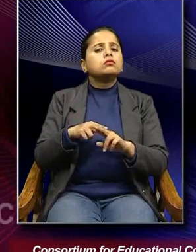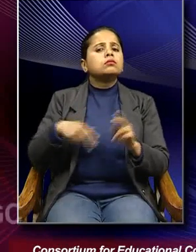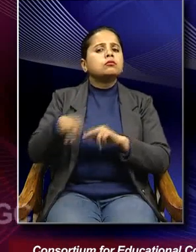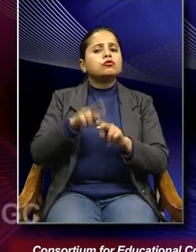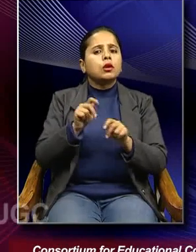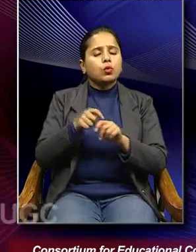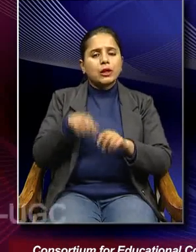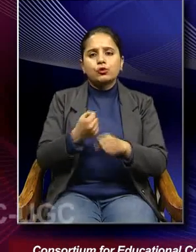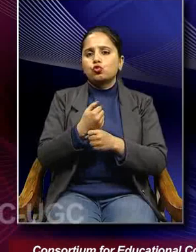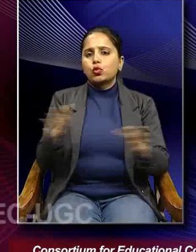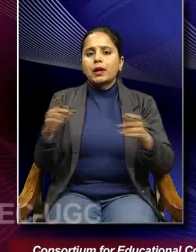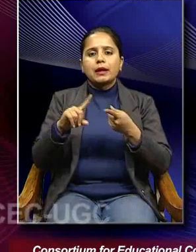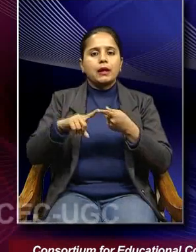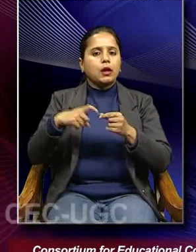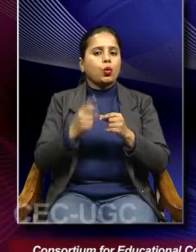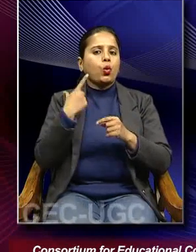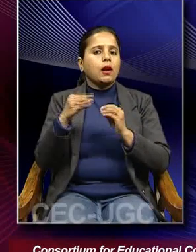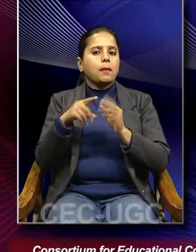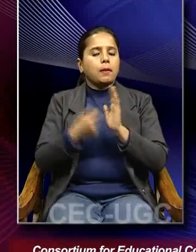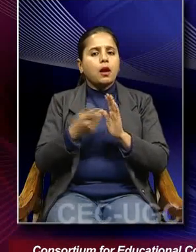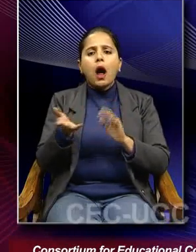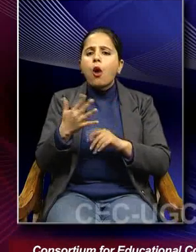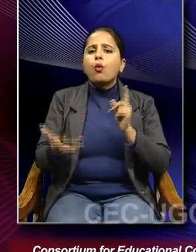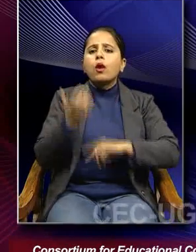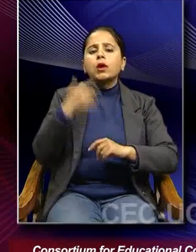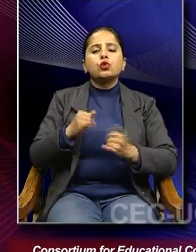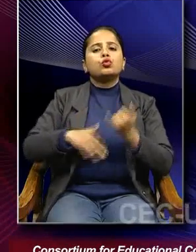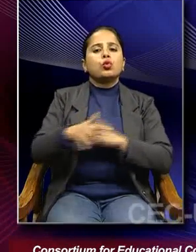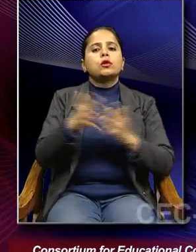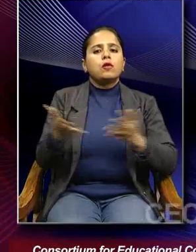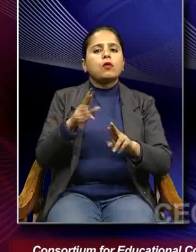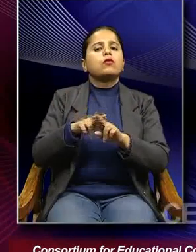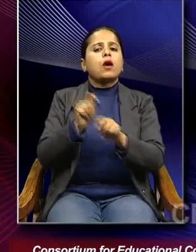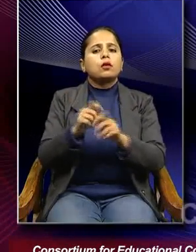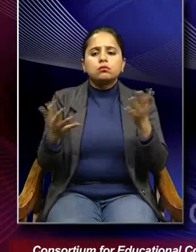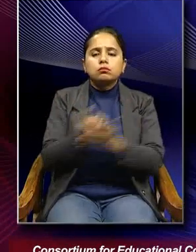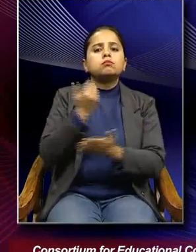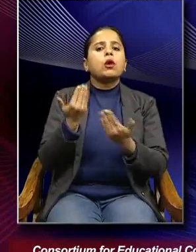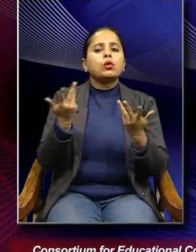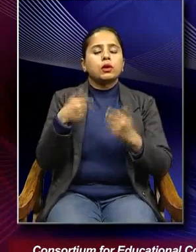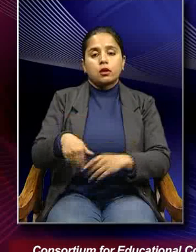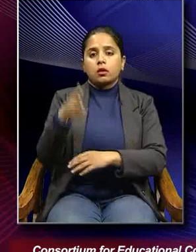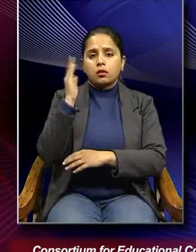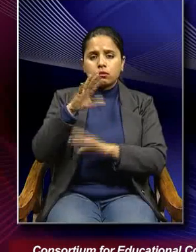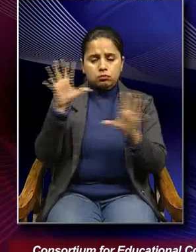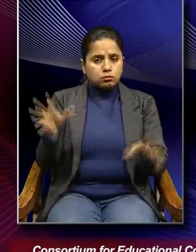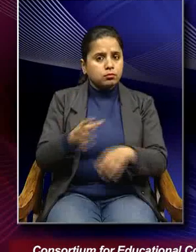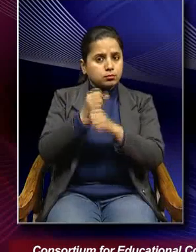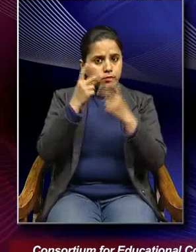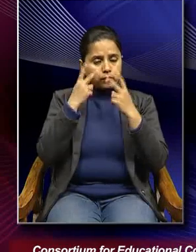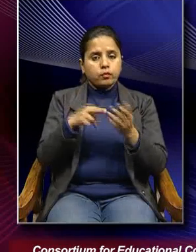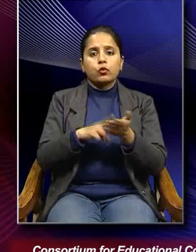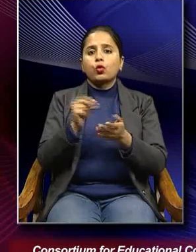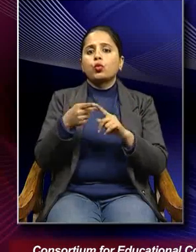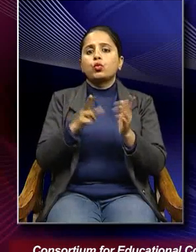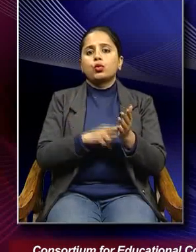general equilibrium is obtained by using these social welfare functions. The lecture overview the notions